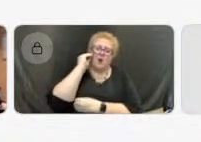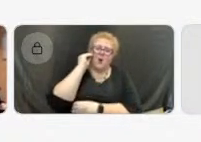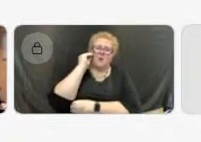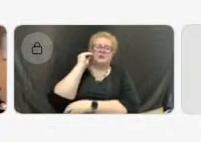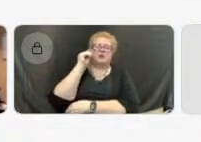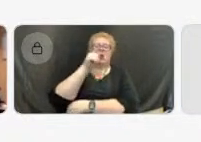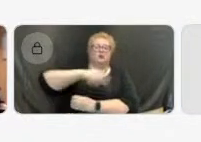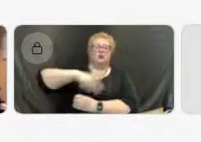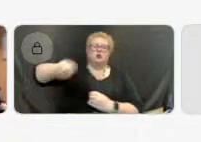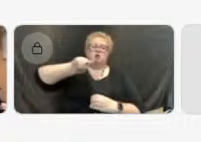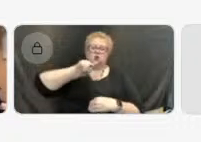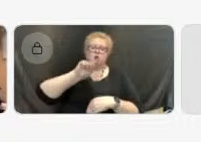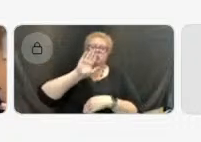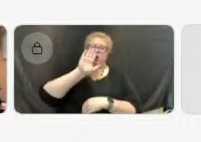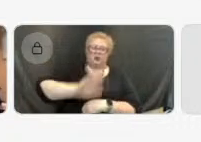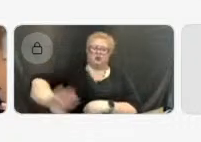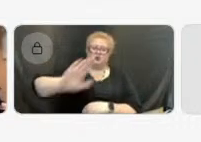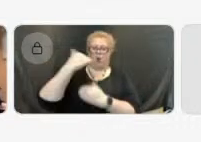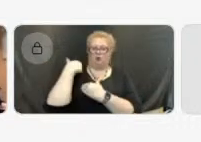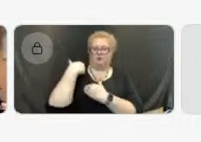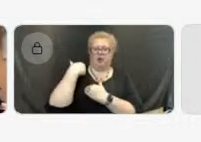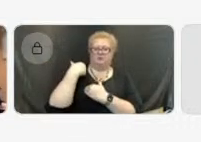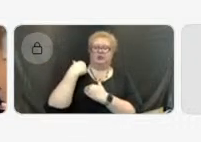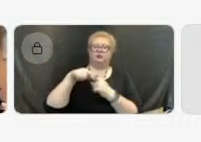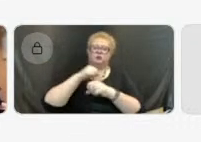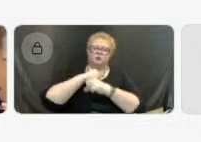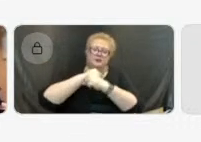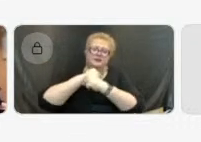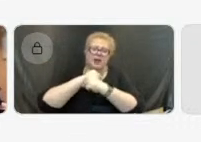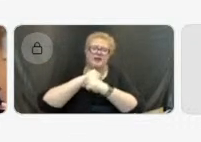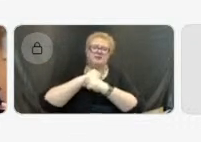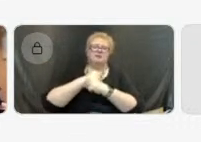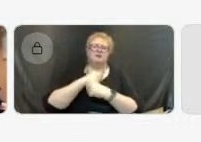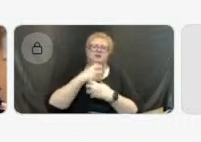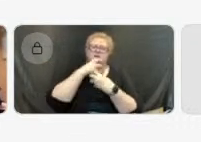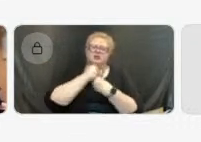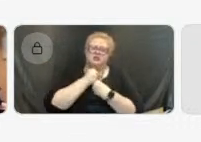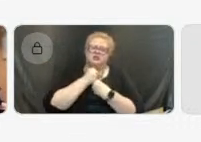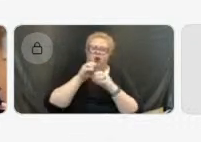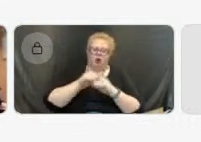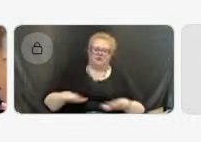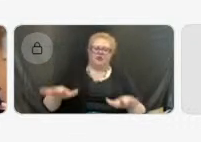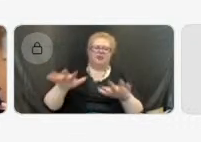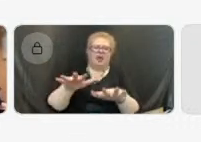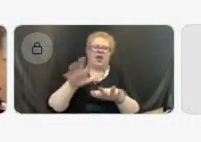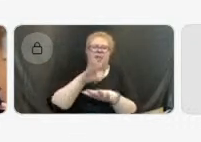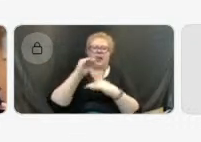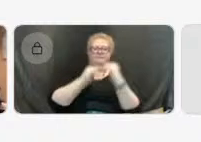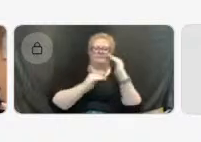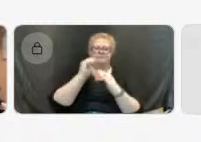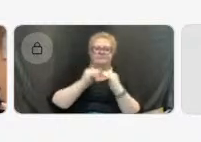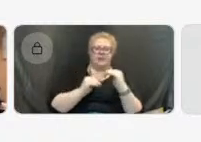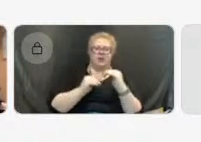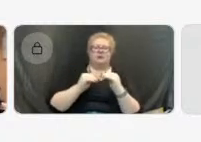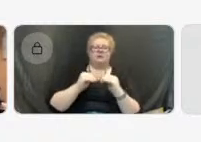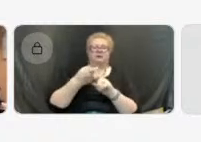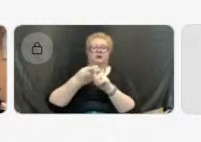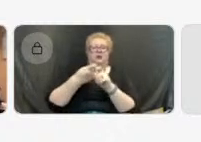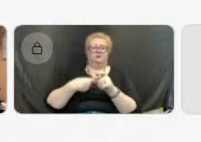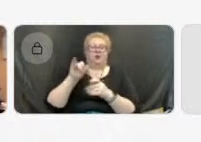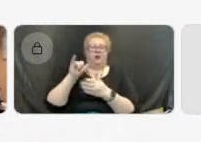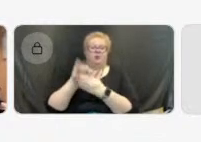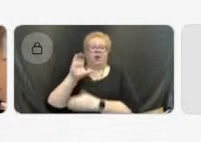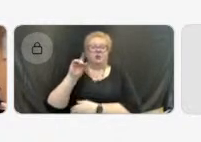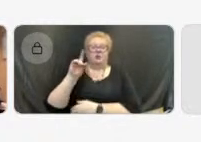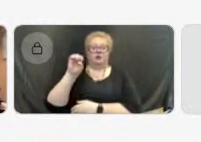to protect and conserve the land and buildings as stated in Little Rock City Code, Division 2,